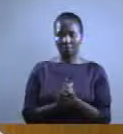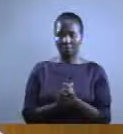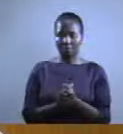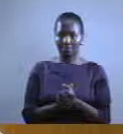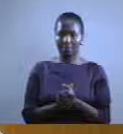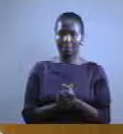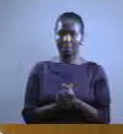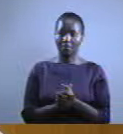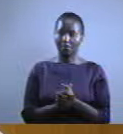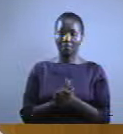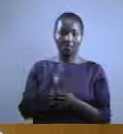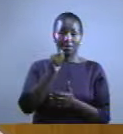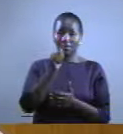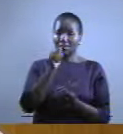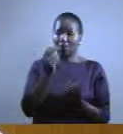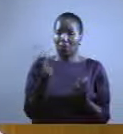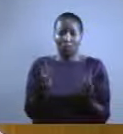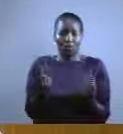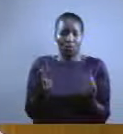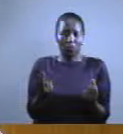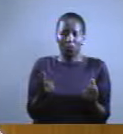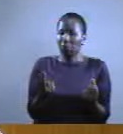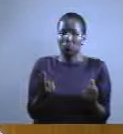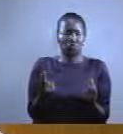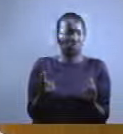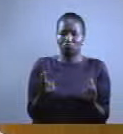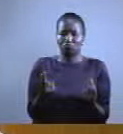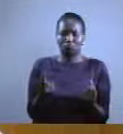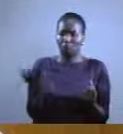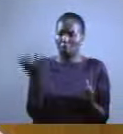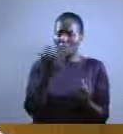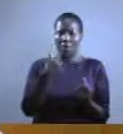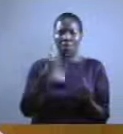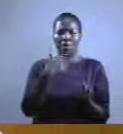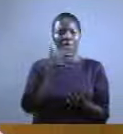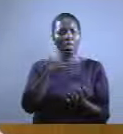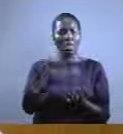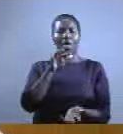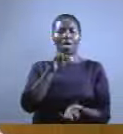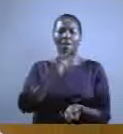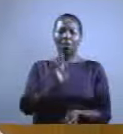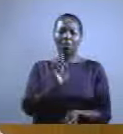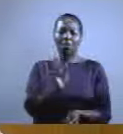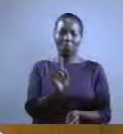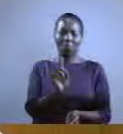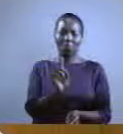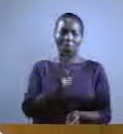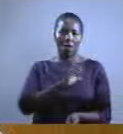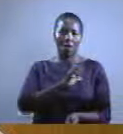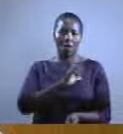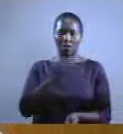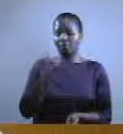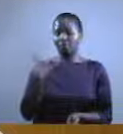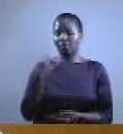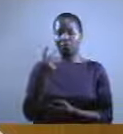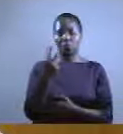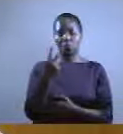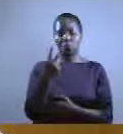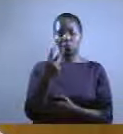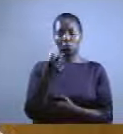This is not new, it's not something that should surprise us, honorable members. Since